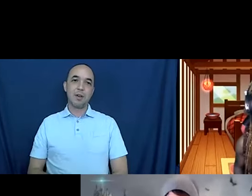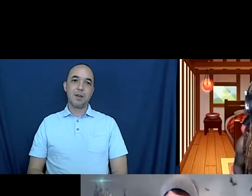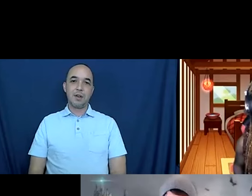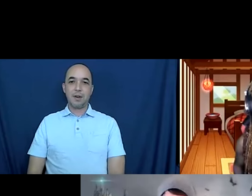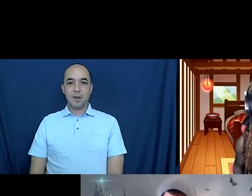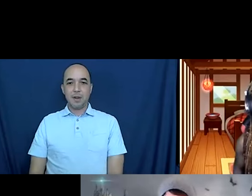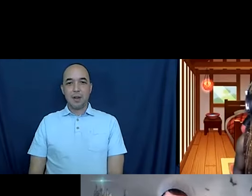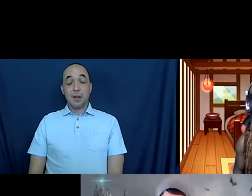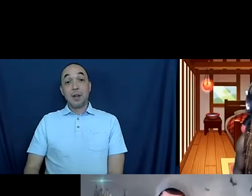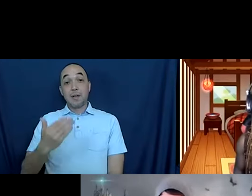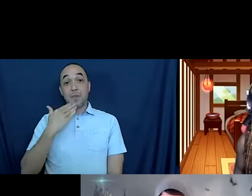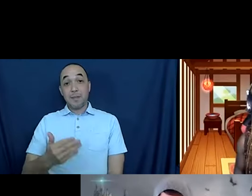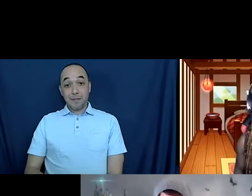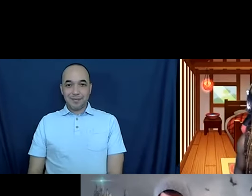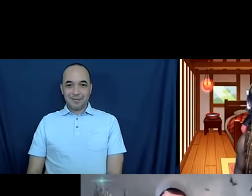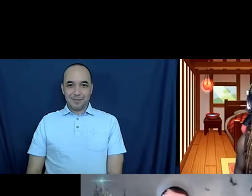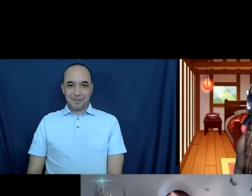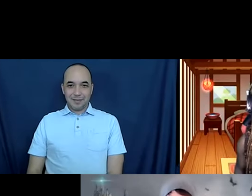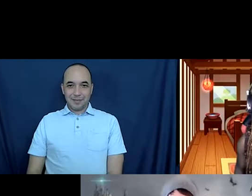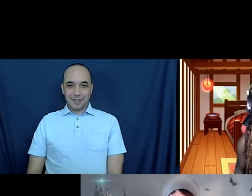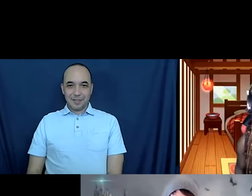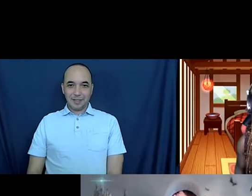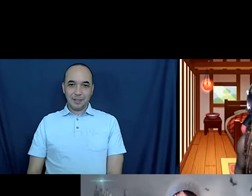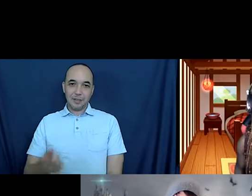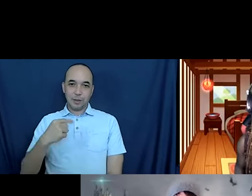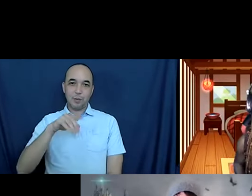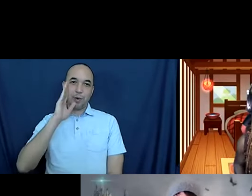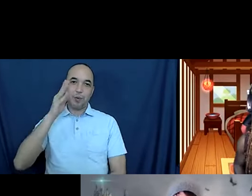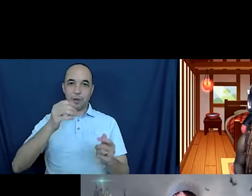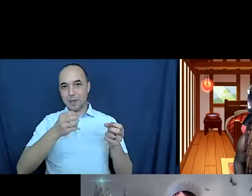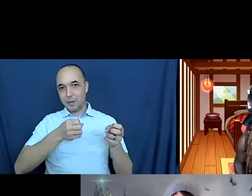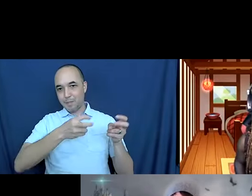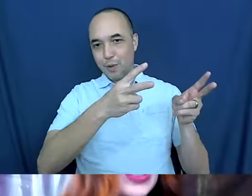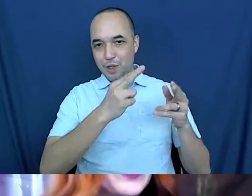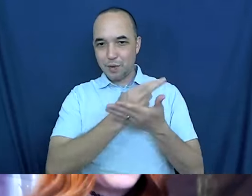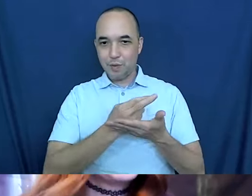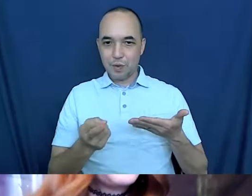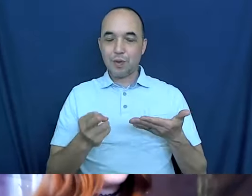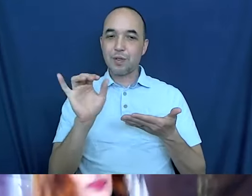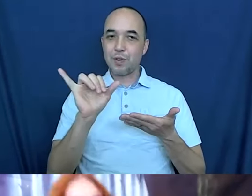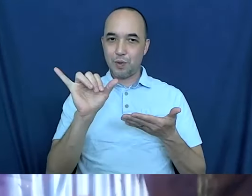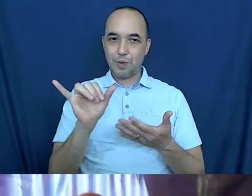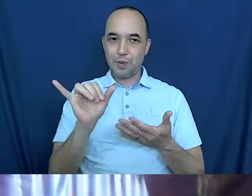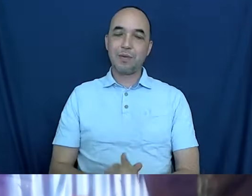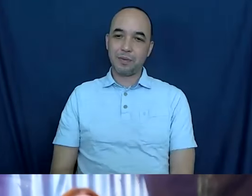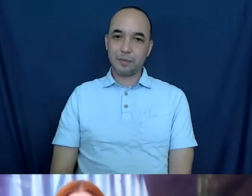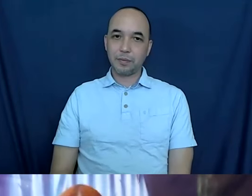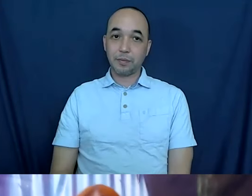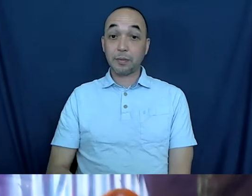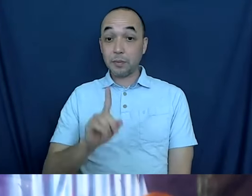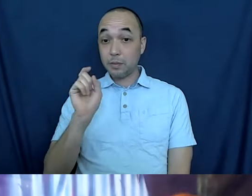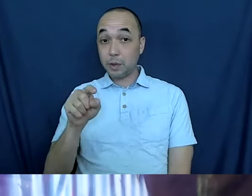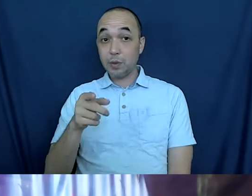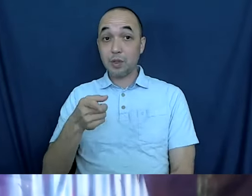Thank you, Lily. And yeah, we'll be posting resources and whatnot too for some of those things as well. There's a question here